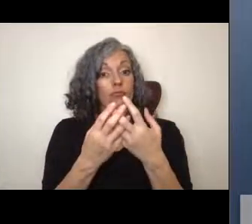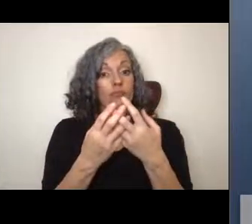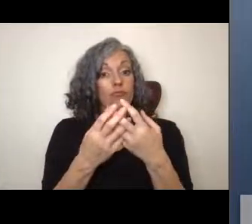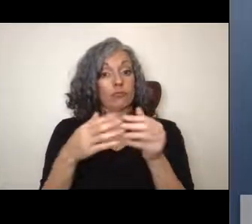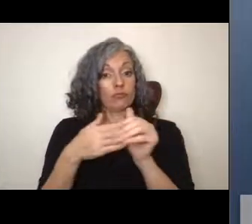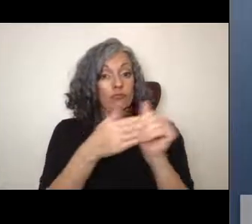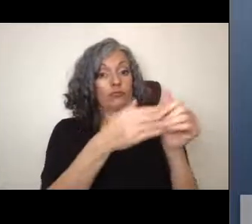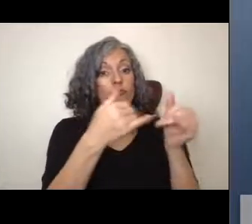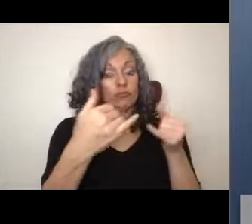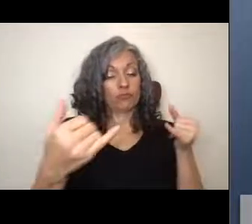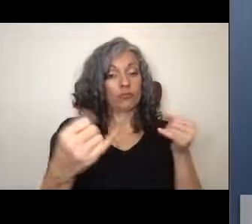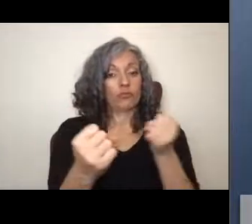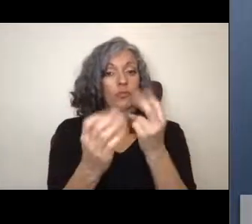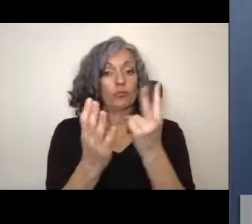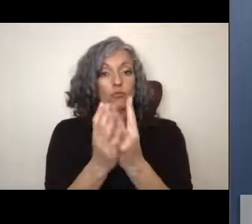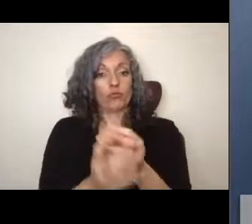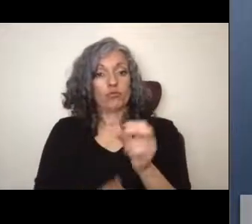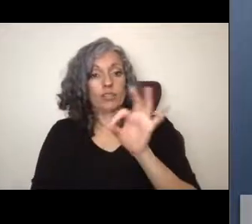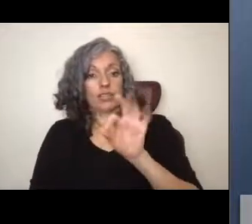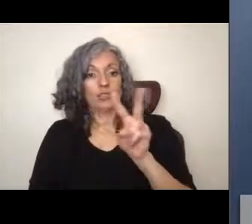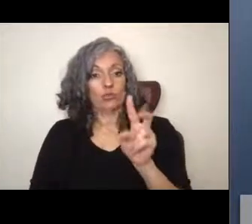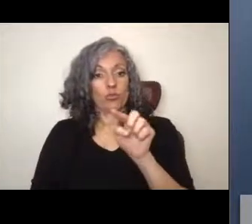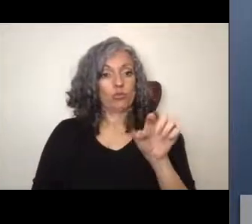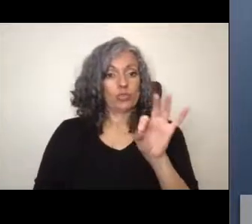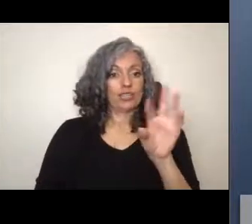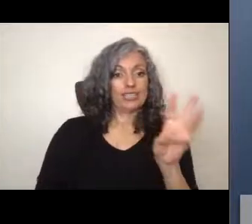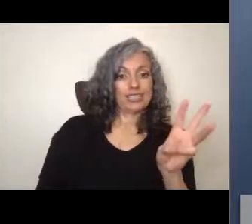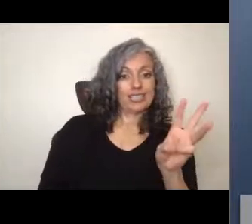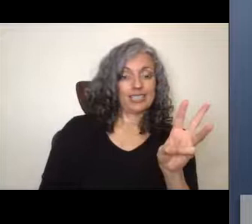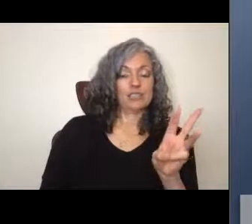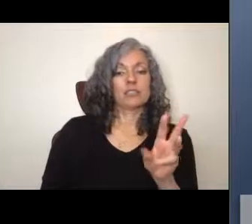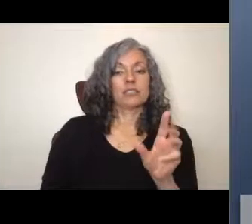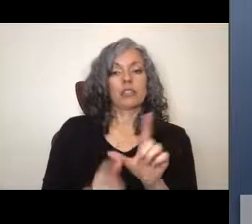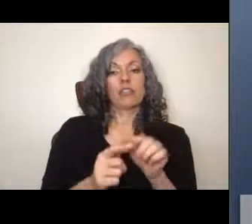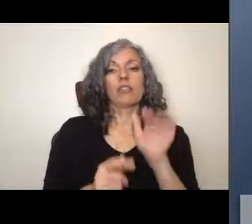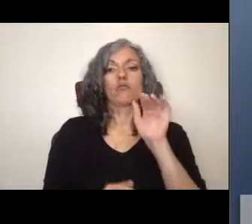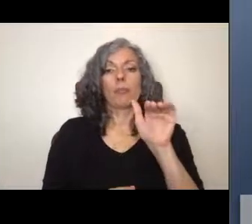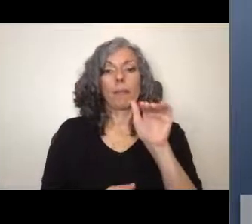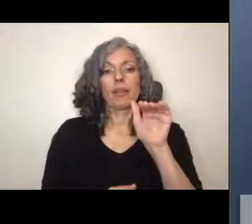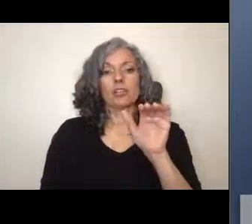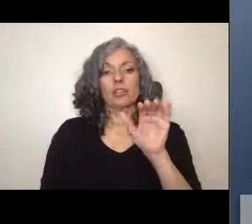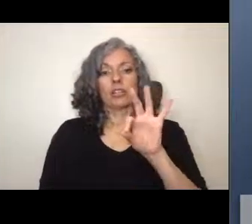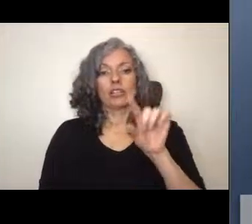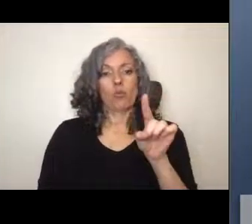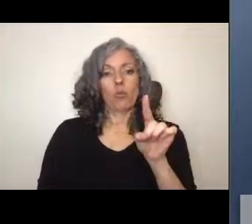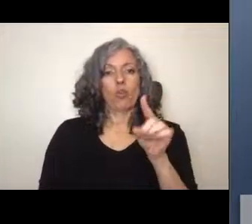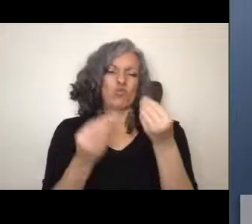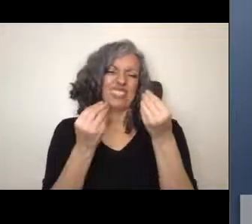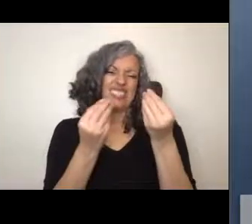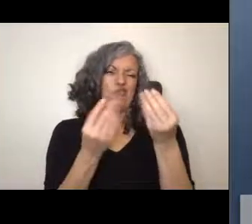of tabs 92 through 96. And then just as a reminder, tab 91 was an information item. Appreciate that